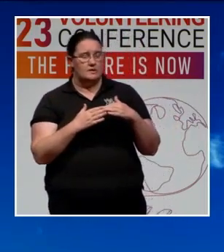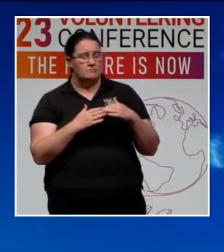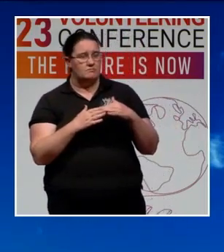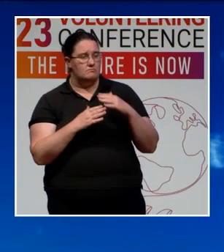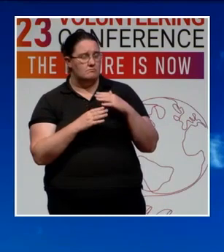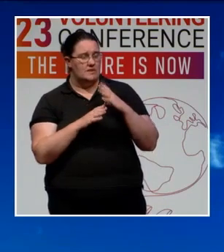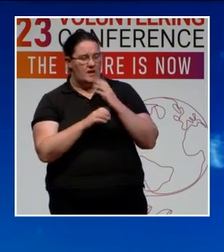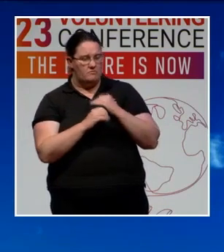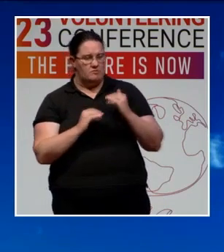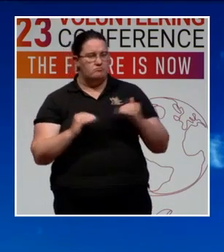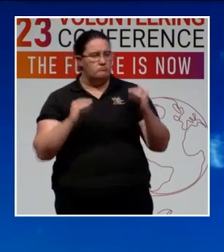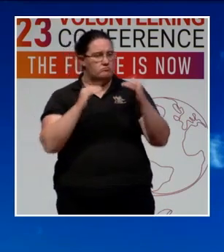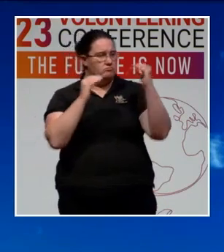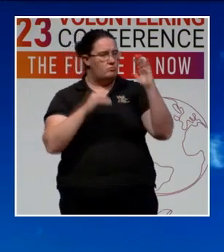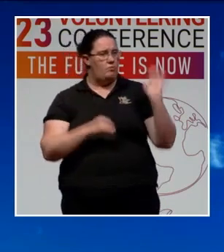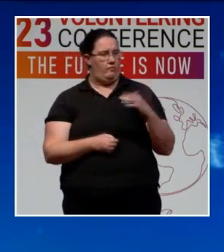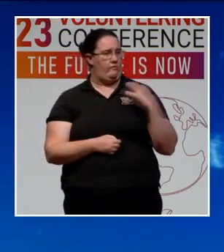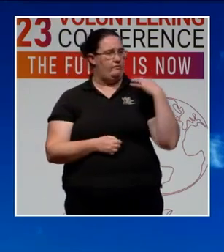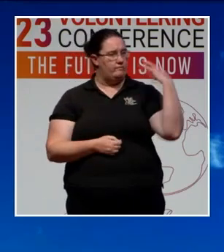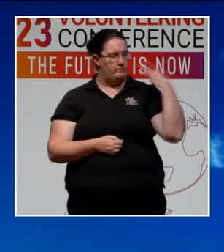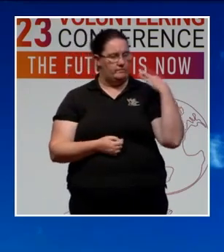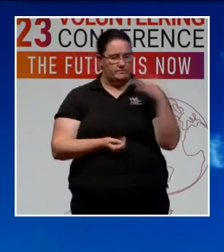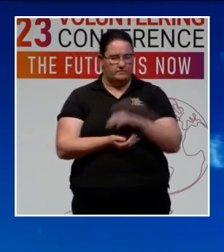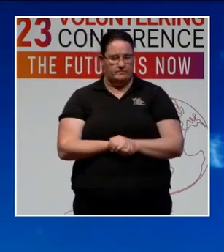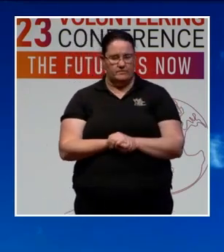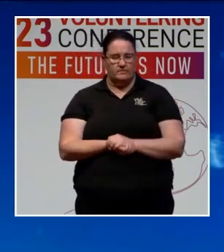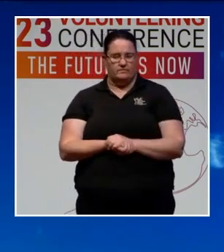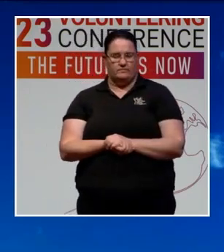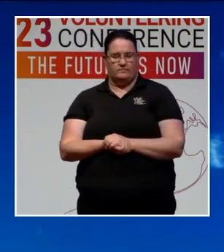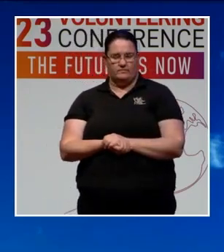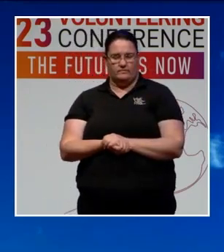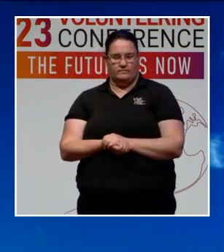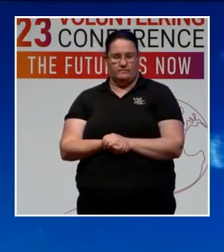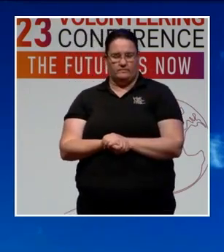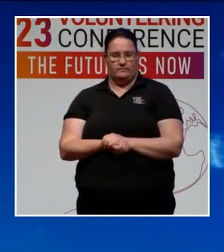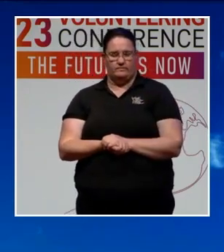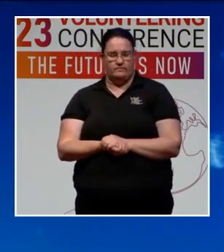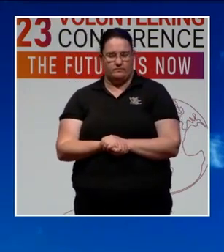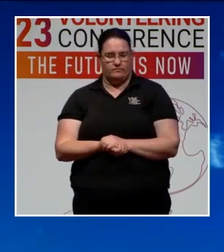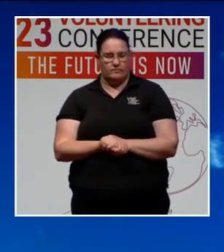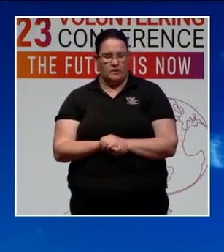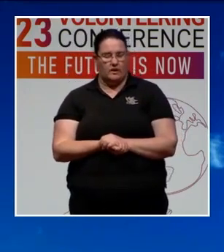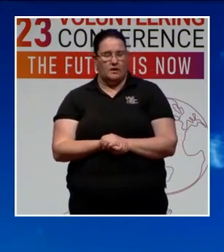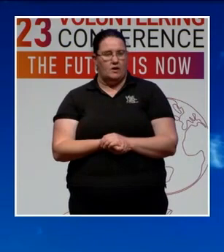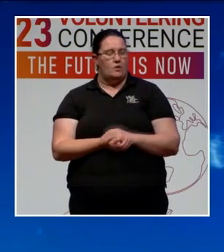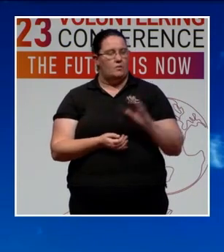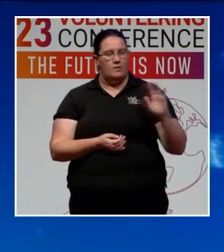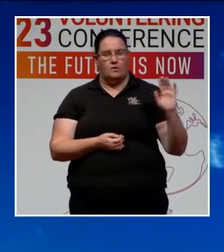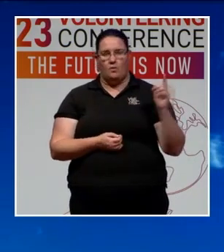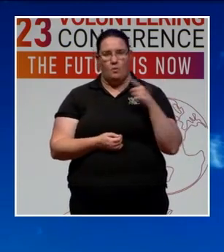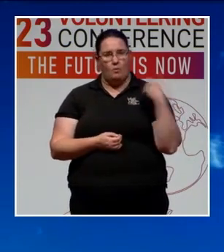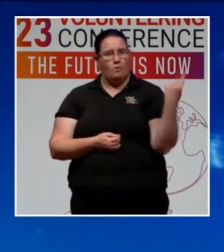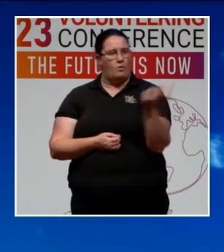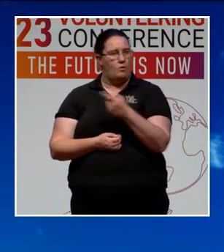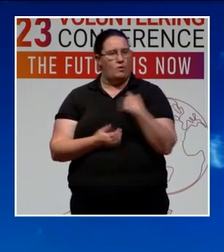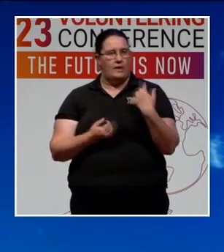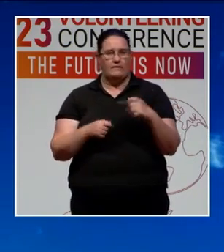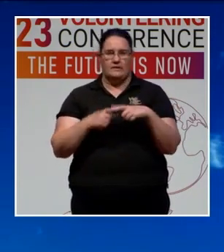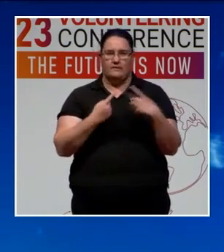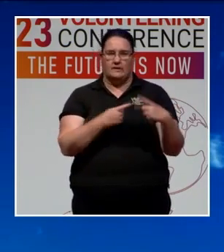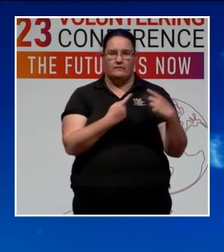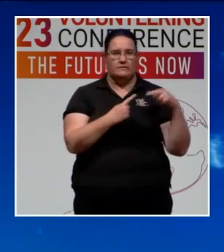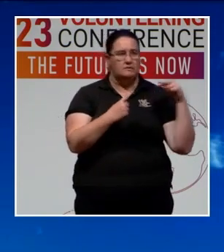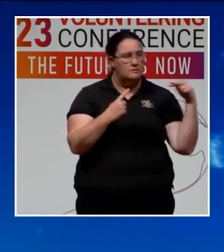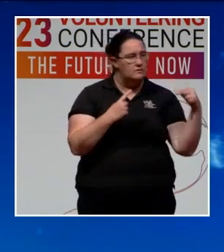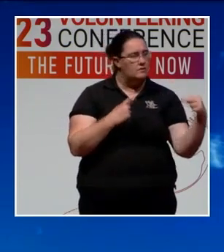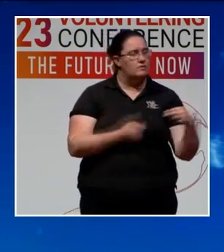of coordinating such a diverse array of voices and perspectives, we are all intent on